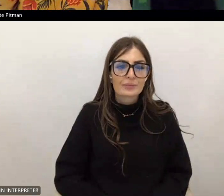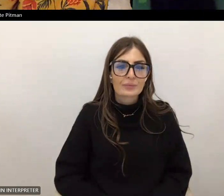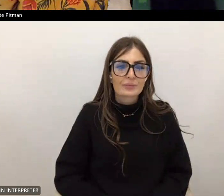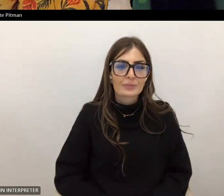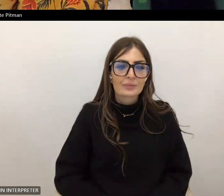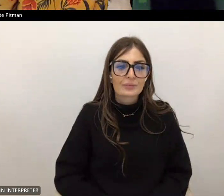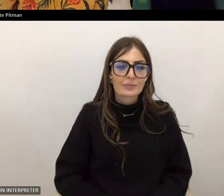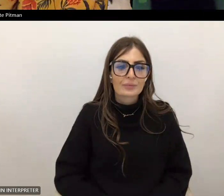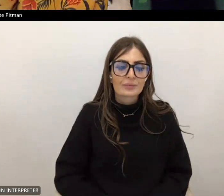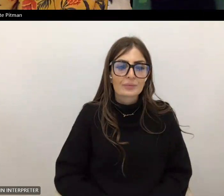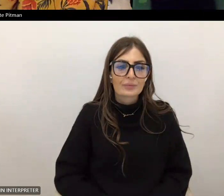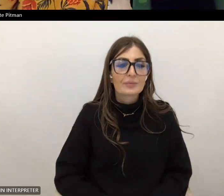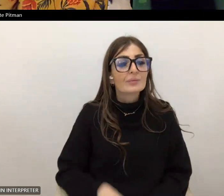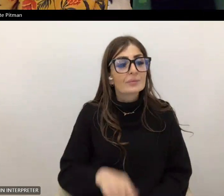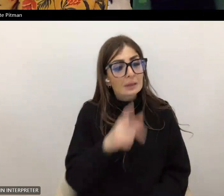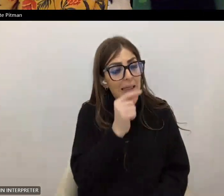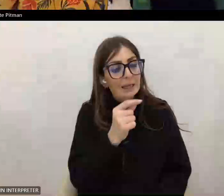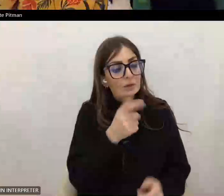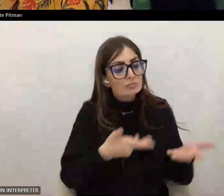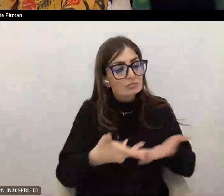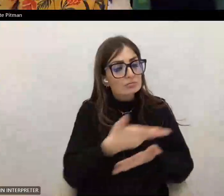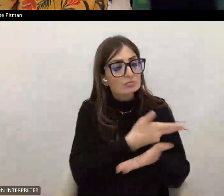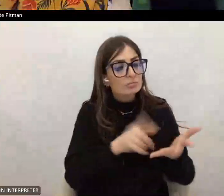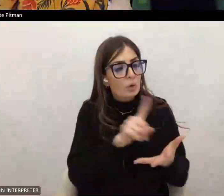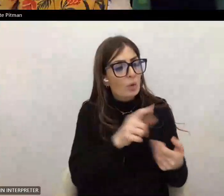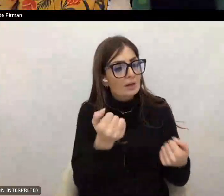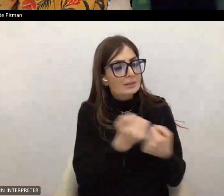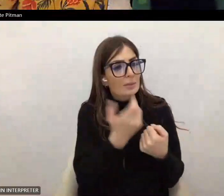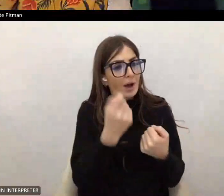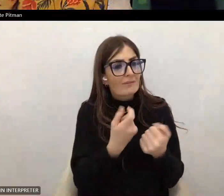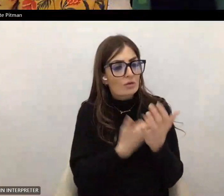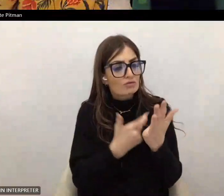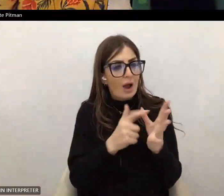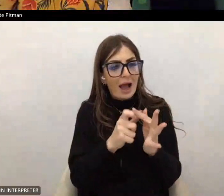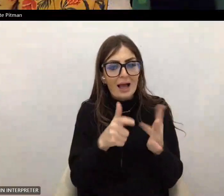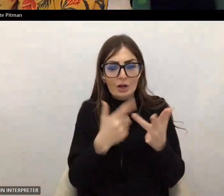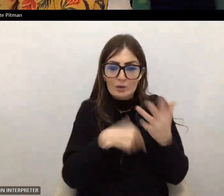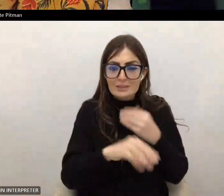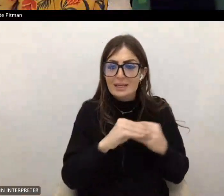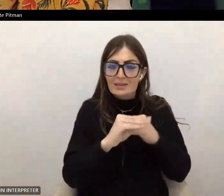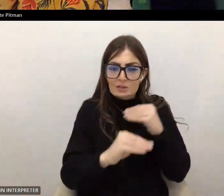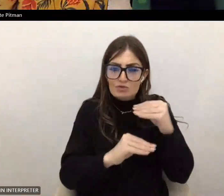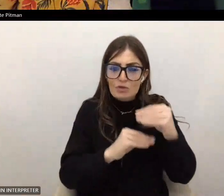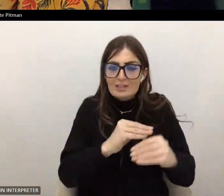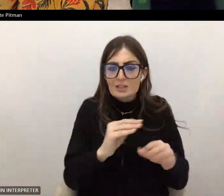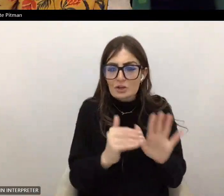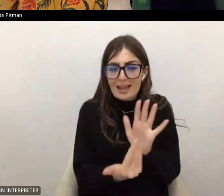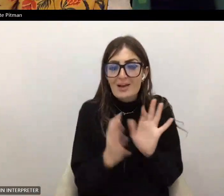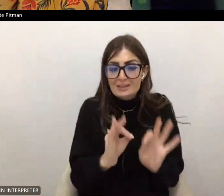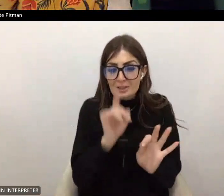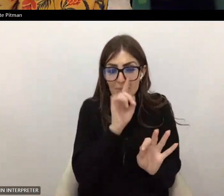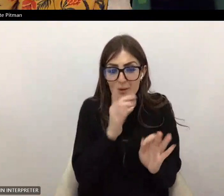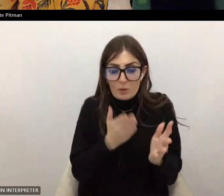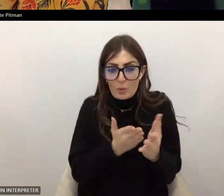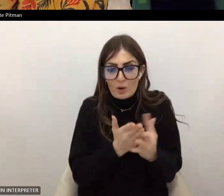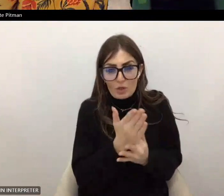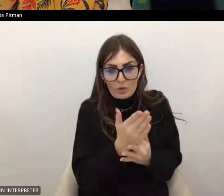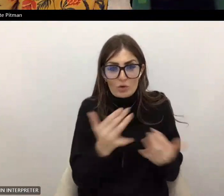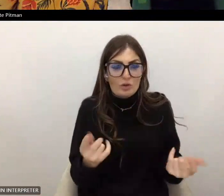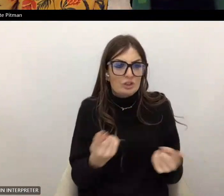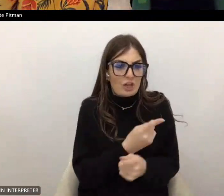Can you please discuss what support there may be for RADOs in this transition, and especially those going through staffing changes